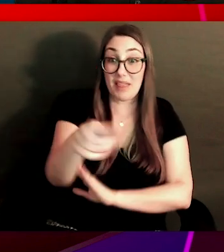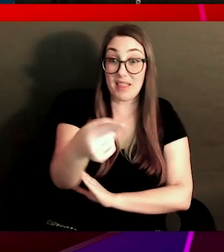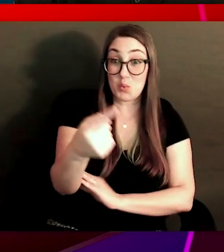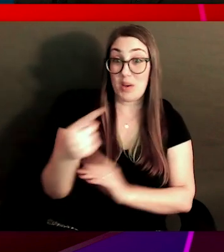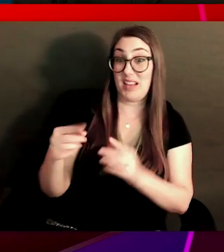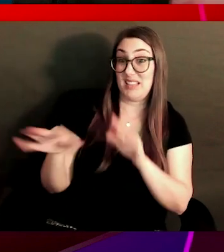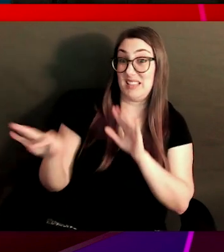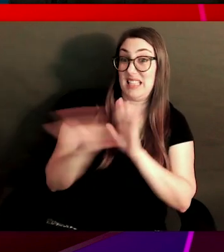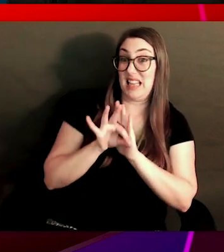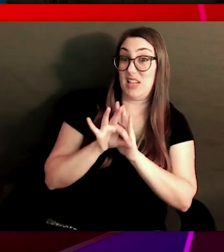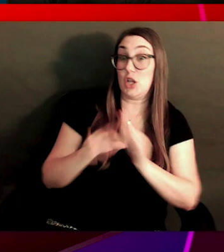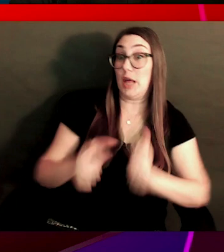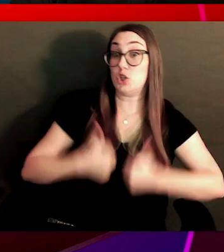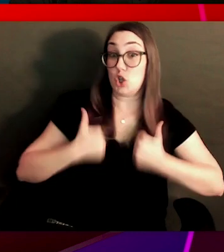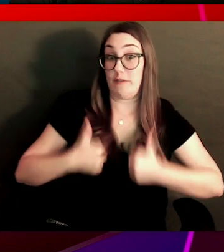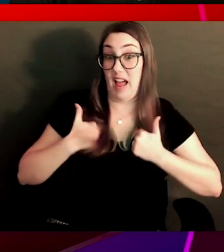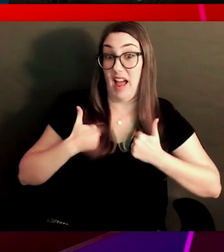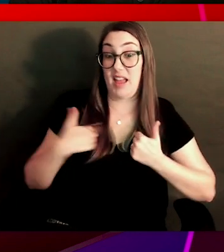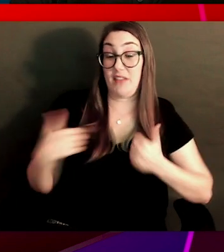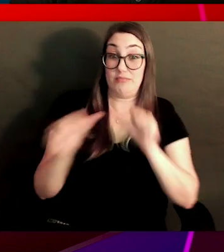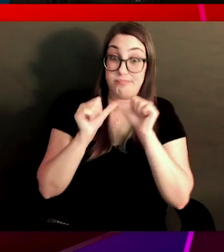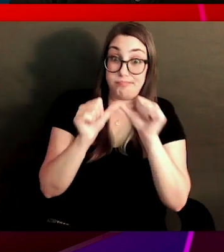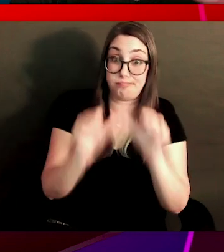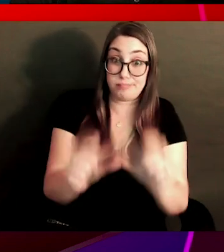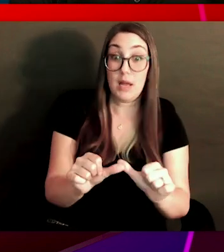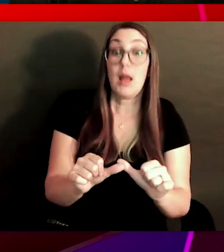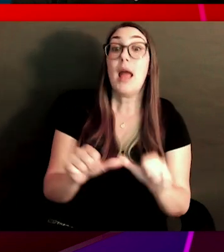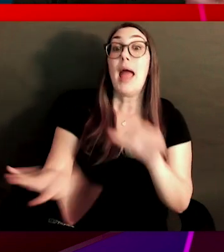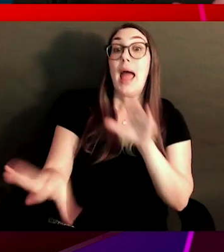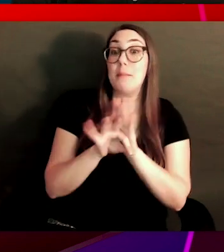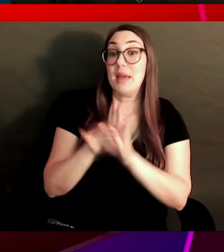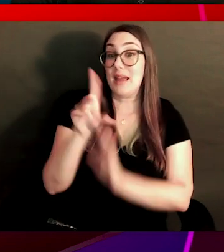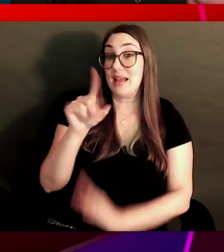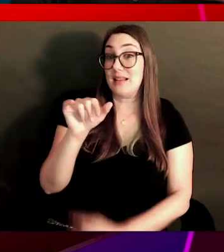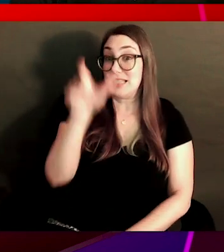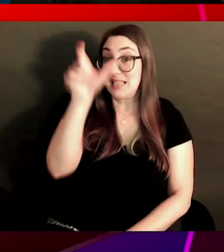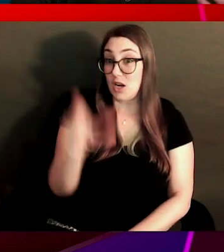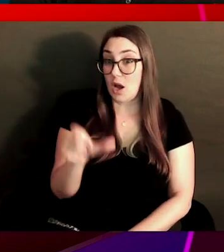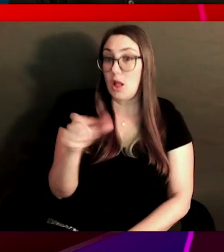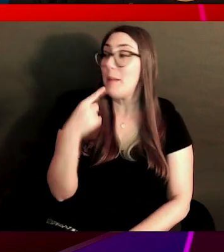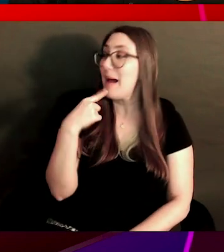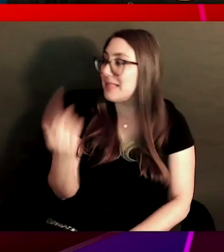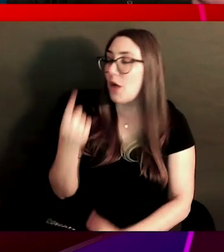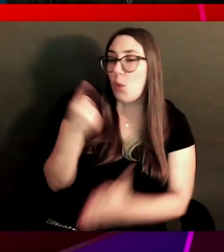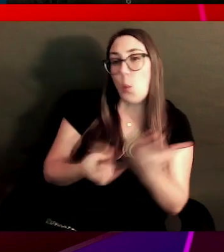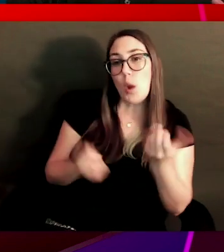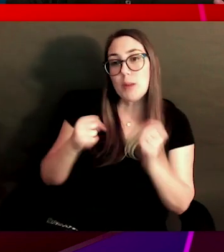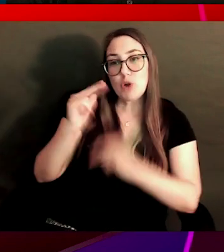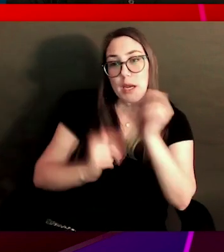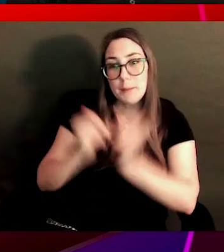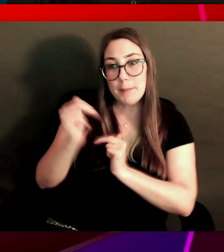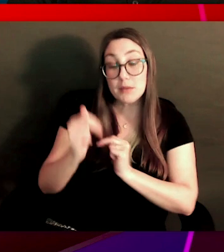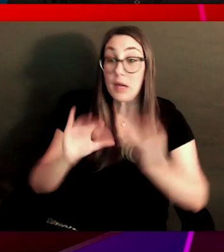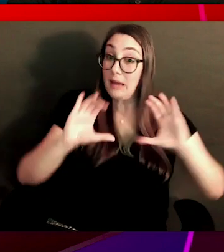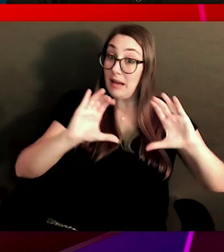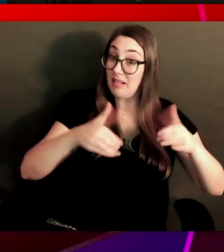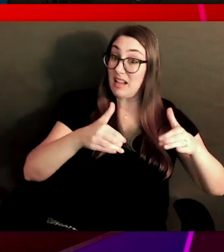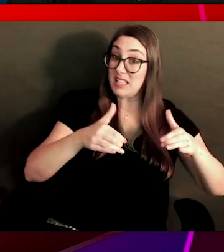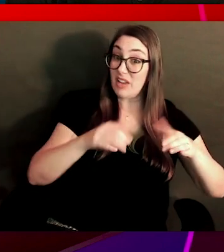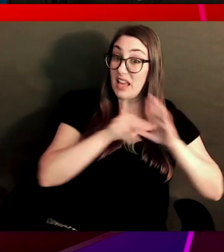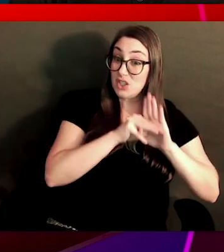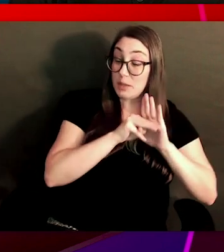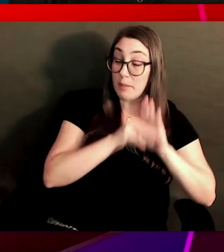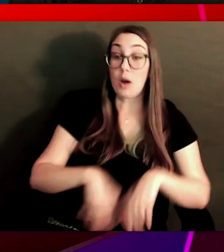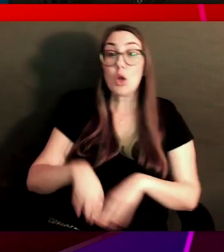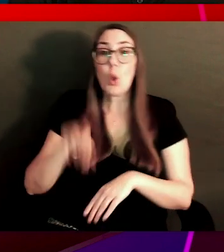target column, I can actually tell the data preparation, what am I trying to build here? Am I building a classification model or a regression model? So if I